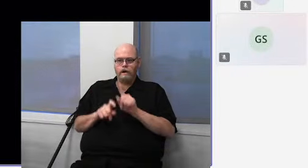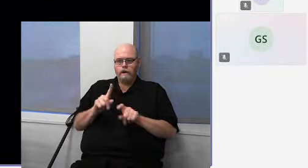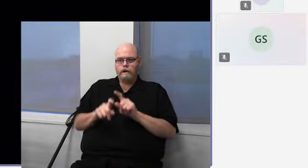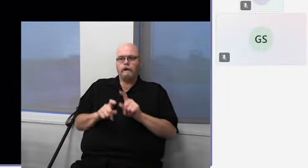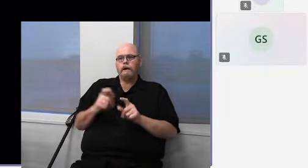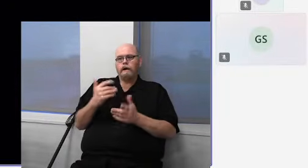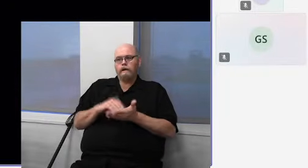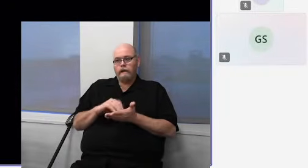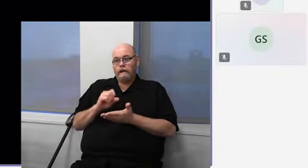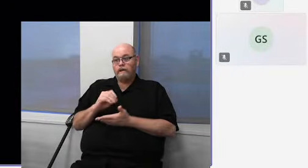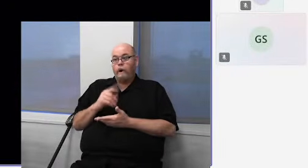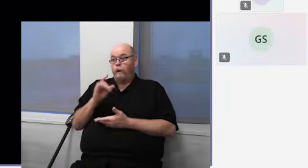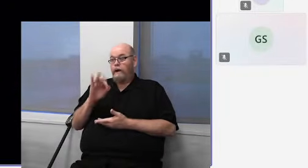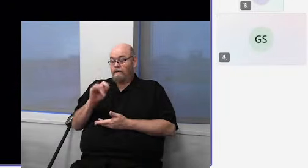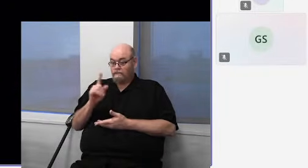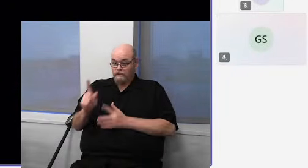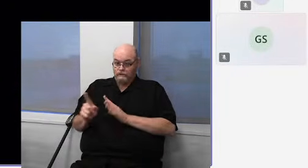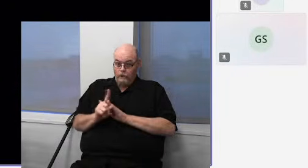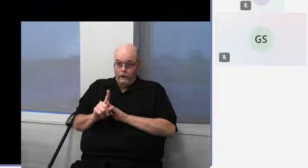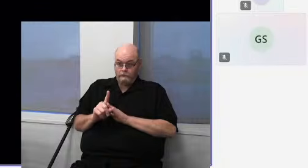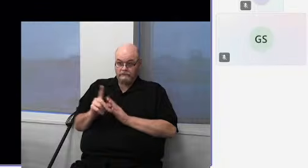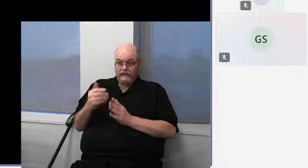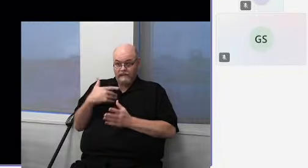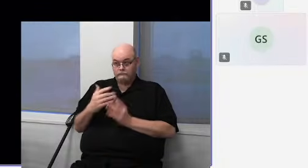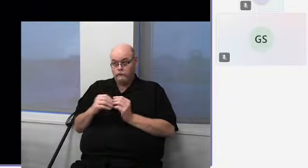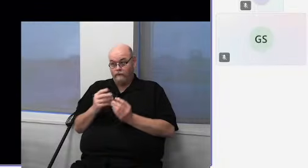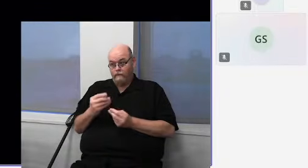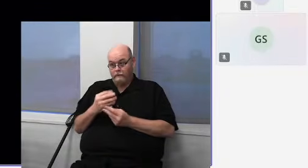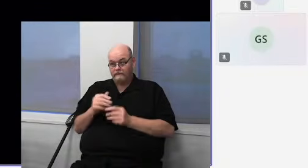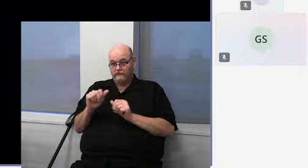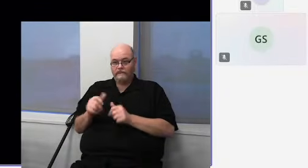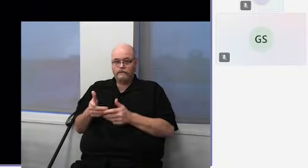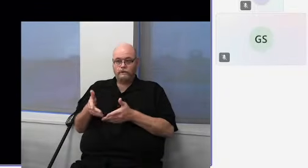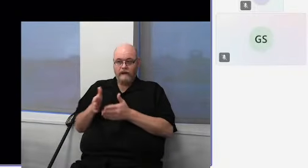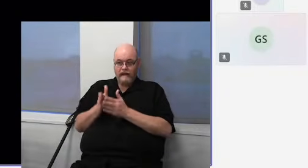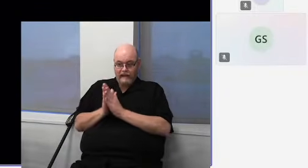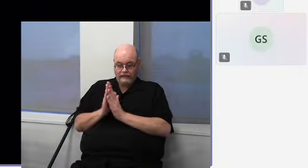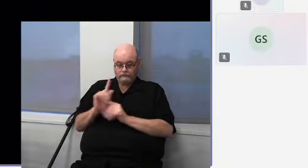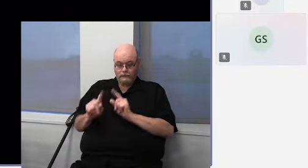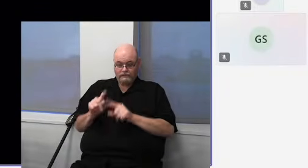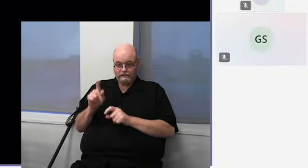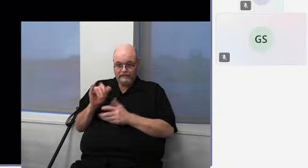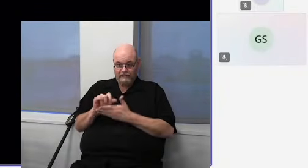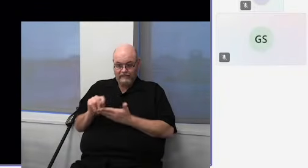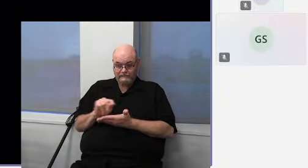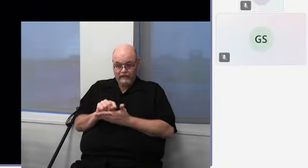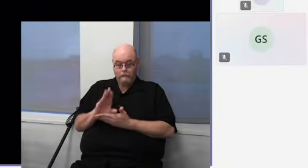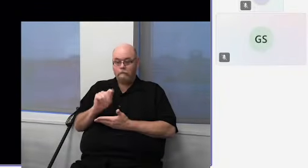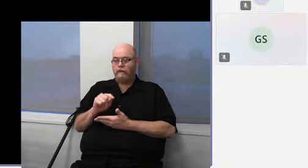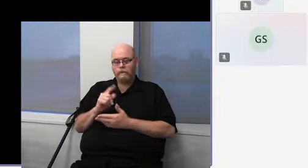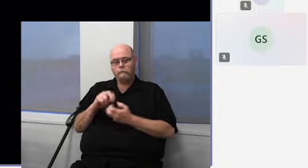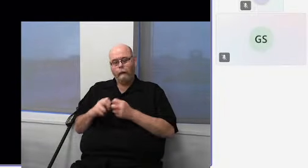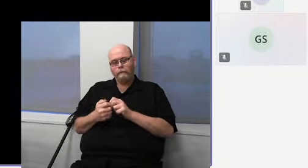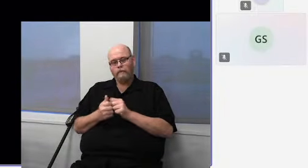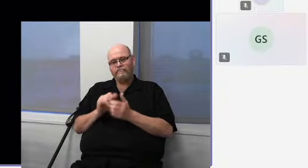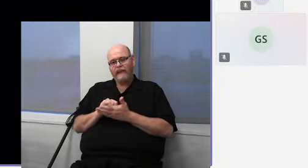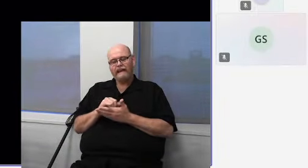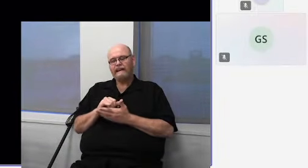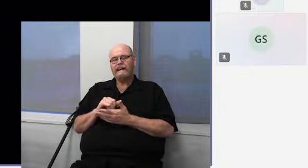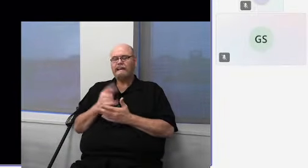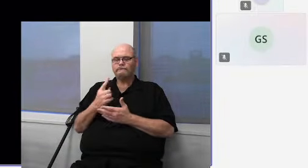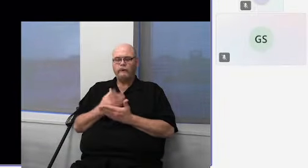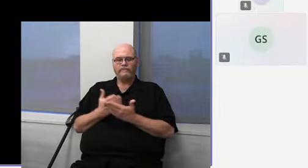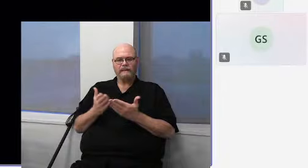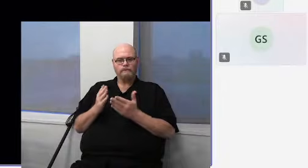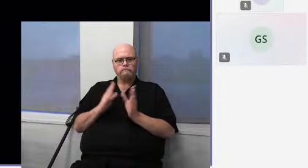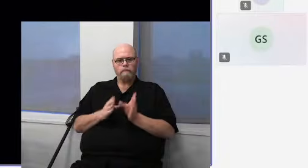be rebuttal. Okay, now one could say, well, if she shows up and does new information, you can cross-examine. Well, the problem with that is it's